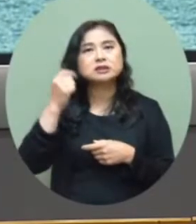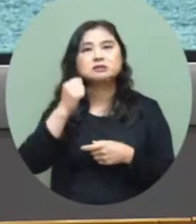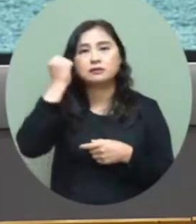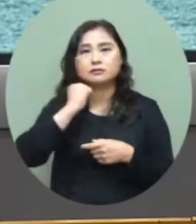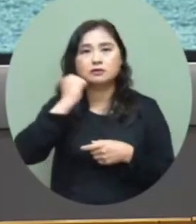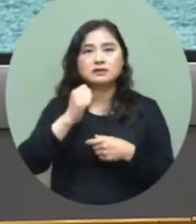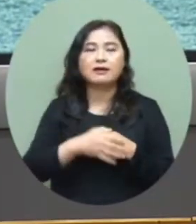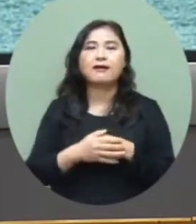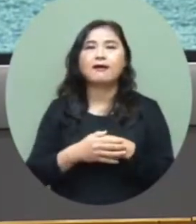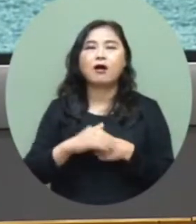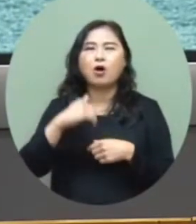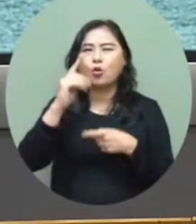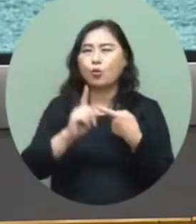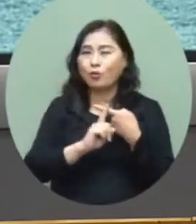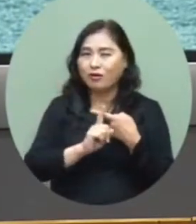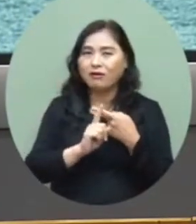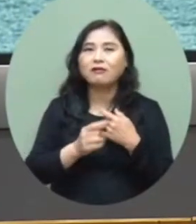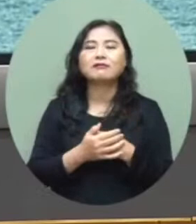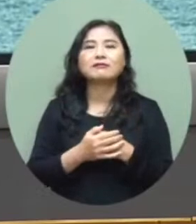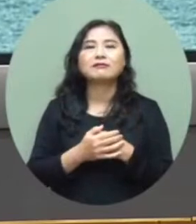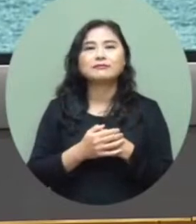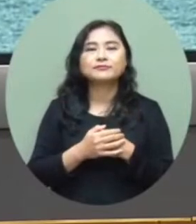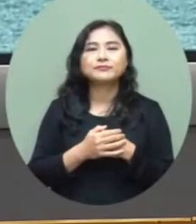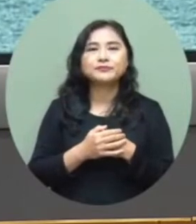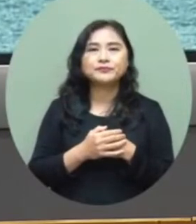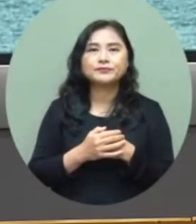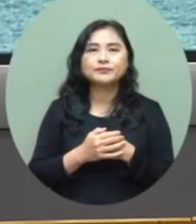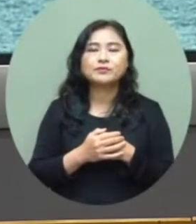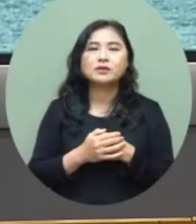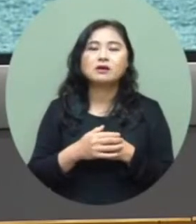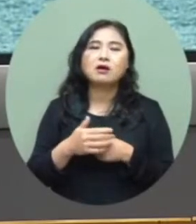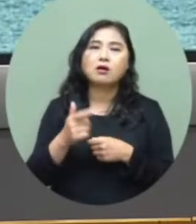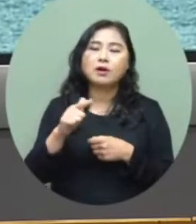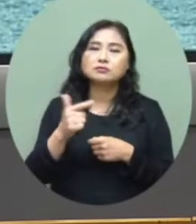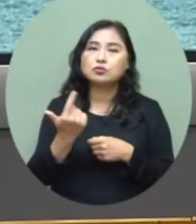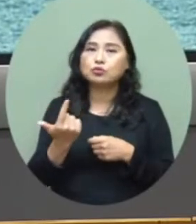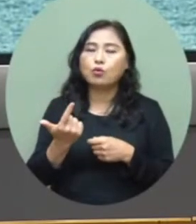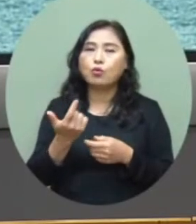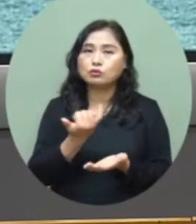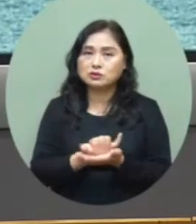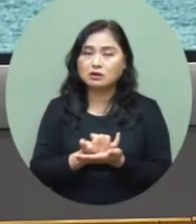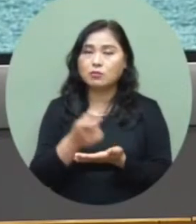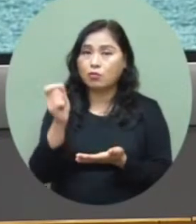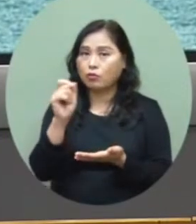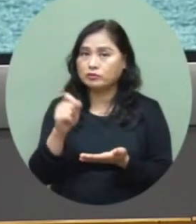mortality figures, among the 8,000 plus death cases,